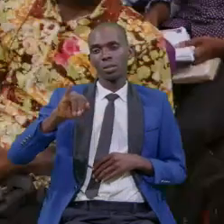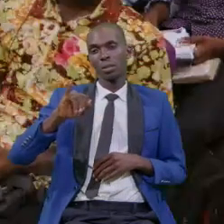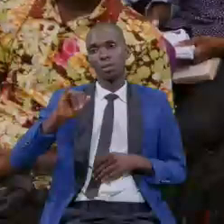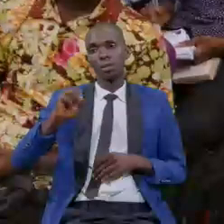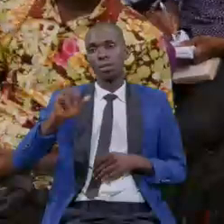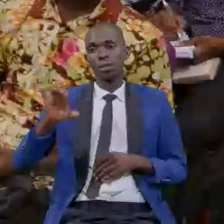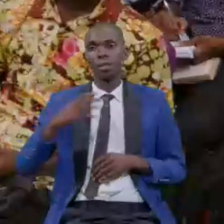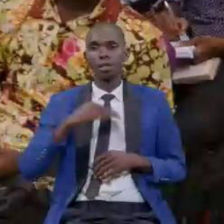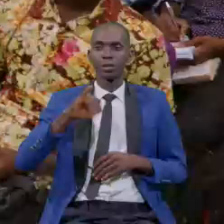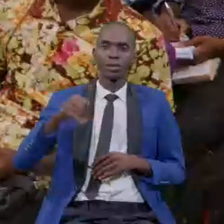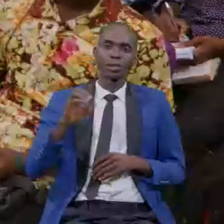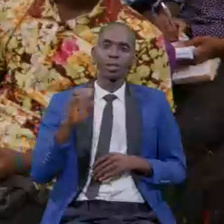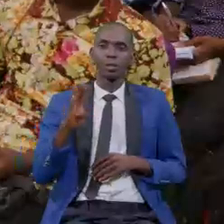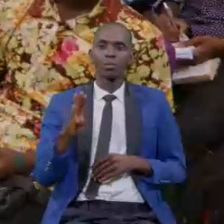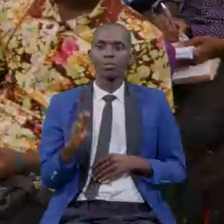looking at.